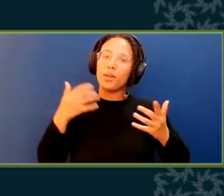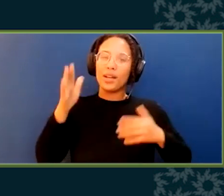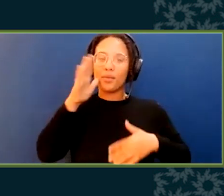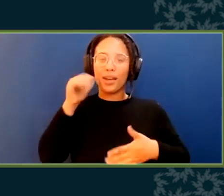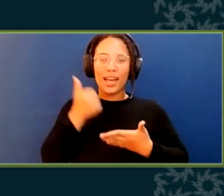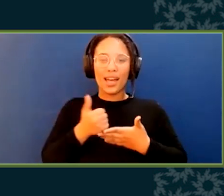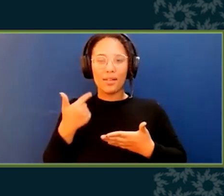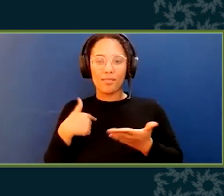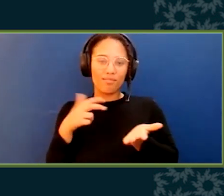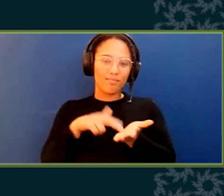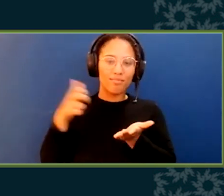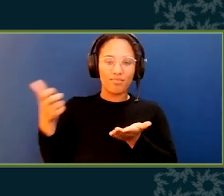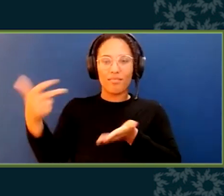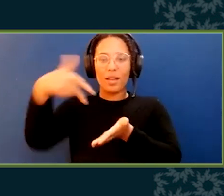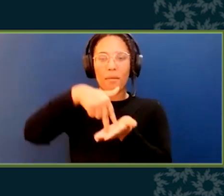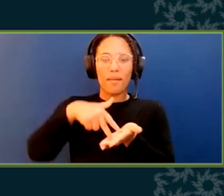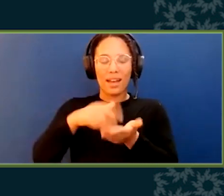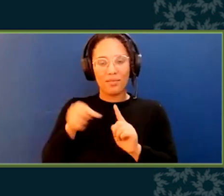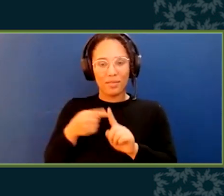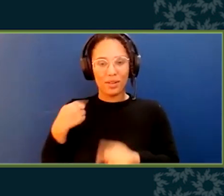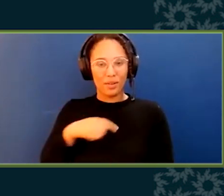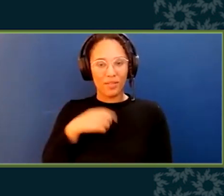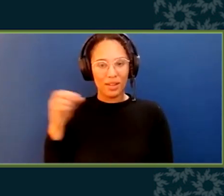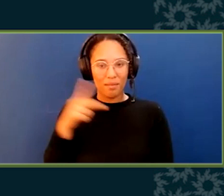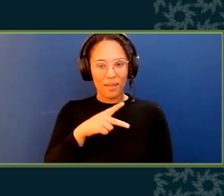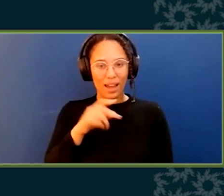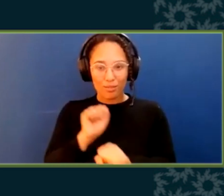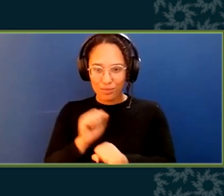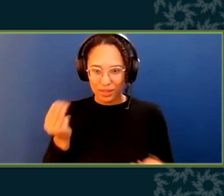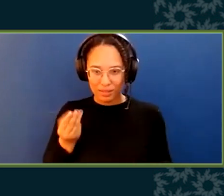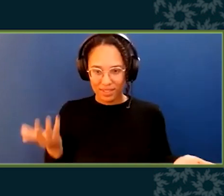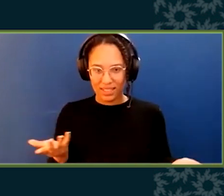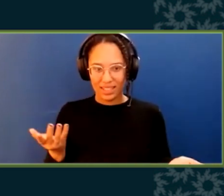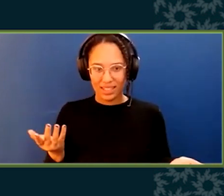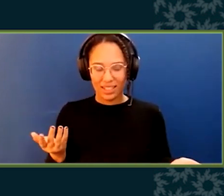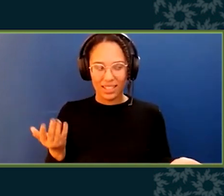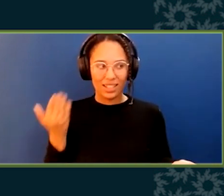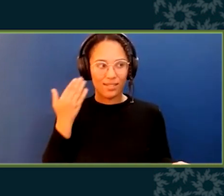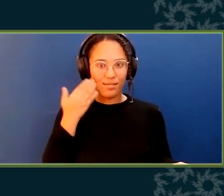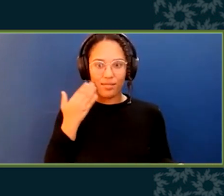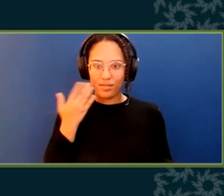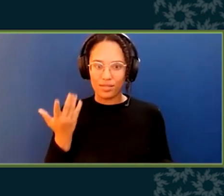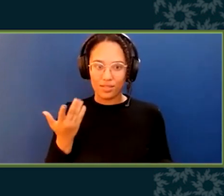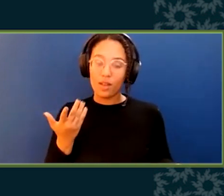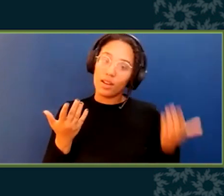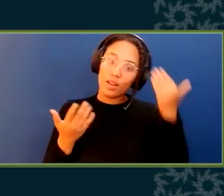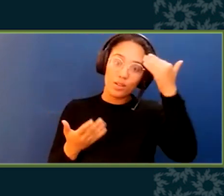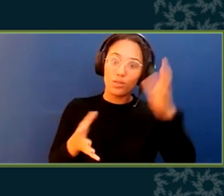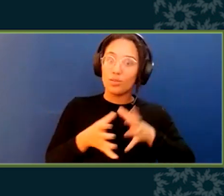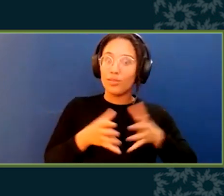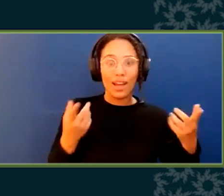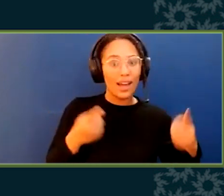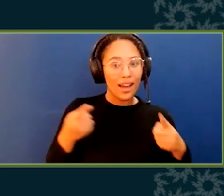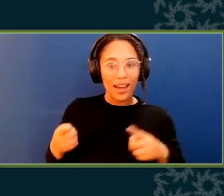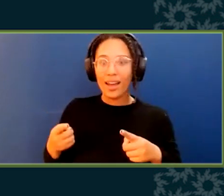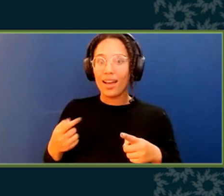return? Knowing that we have a bunch on, right? Okay, like we're rolling out Sojourn.